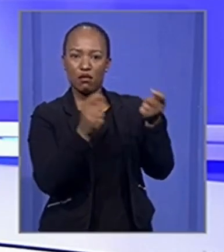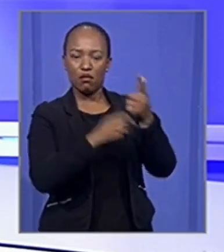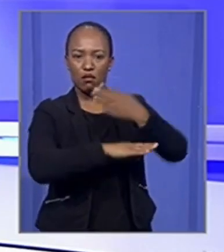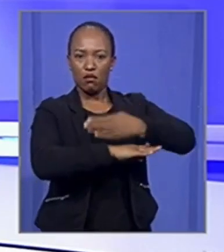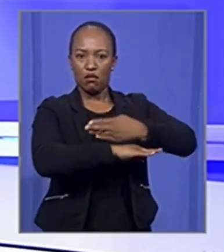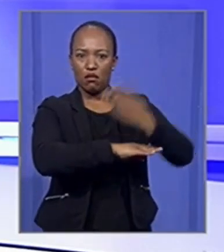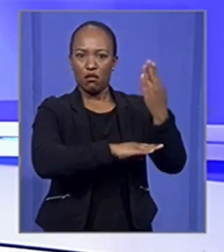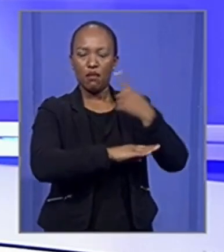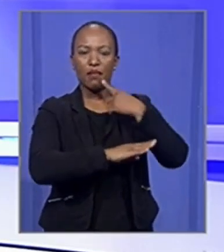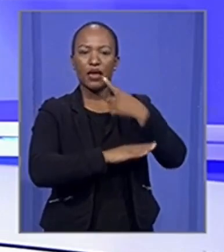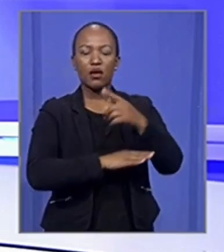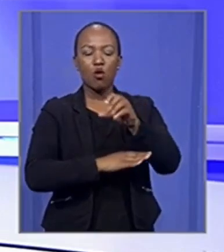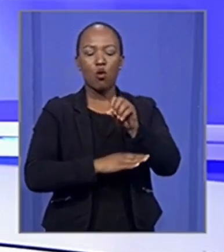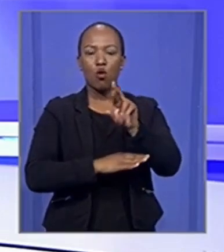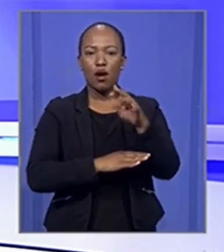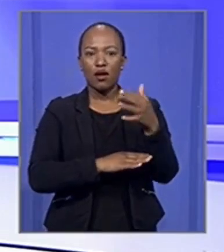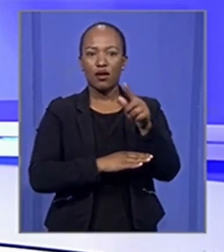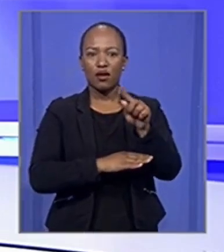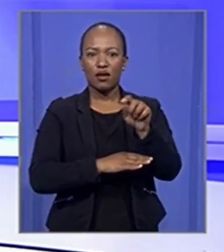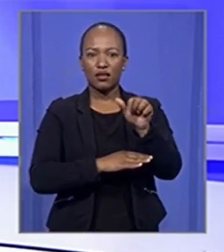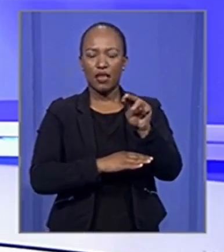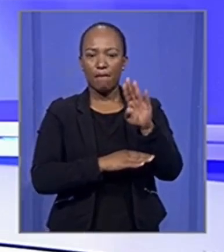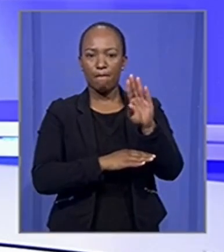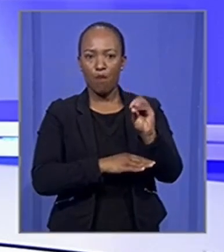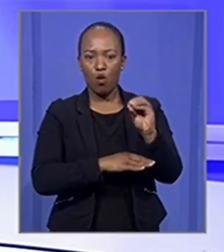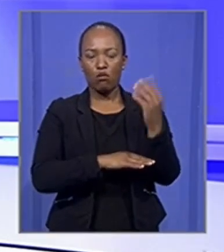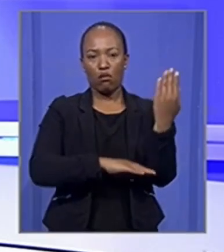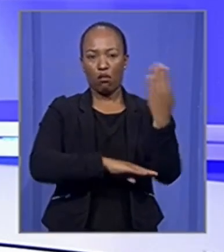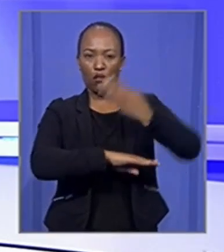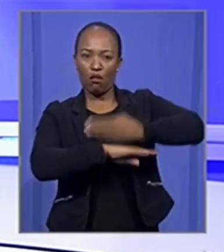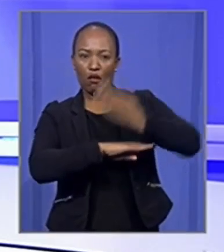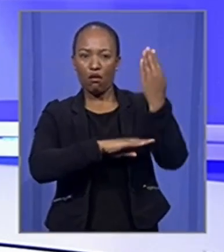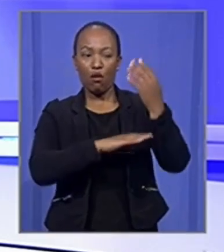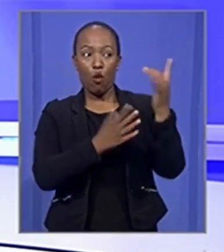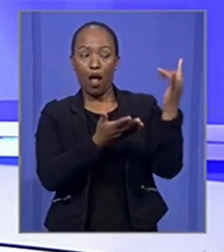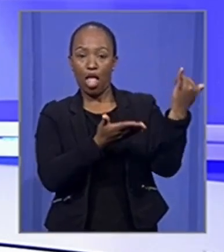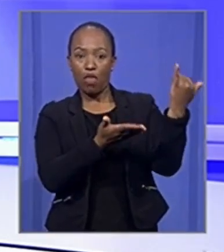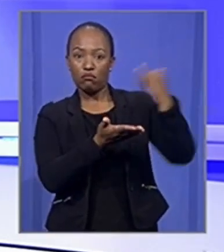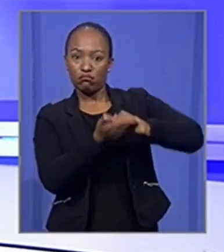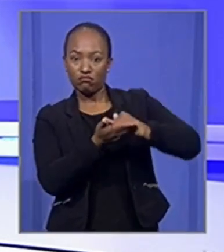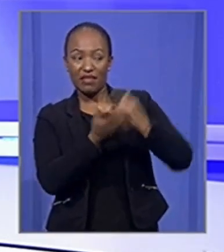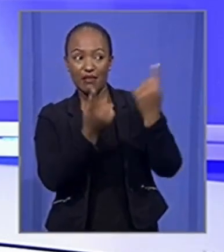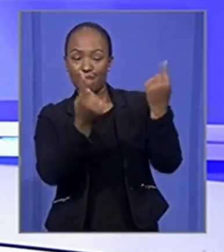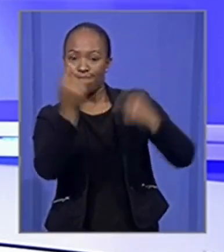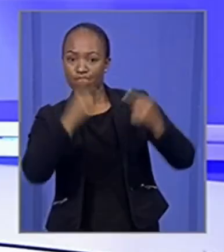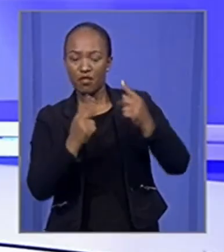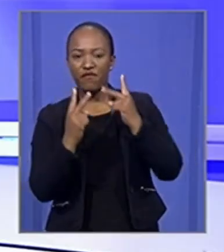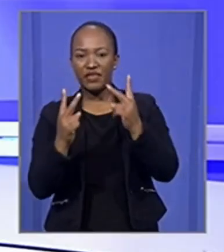ba matjhaba ba OR Tambo bo bile le palo e hodimo ya baeti nakong ya matsatsi a phomolo ya Paseka